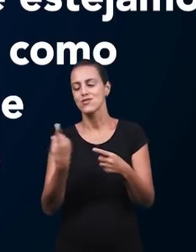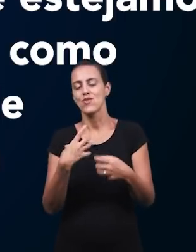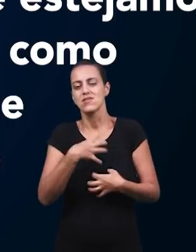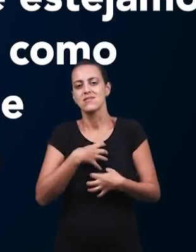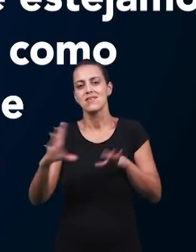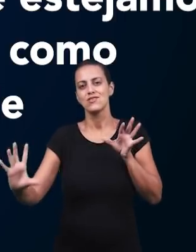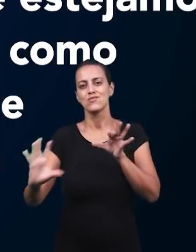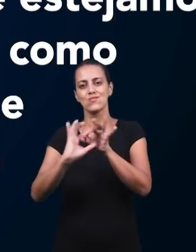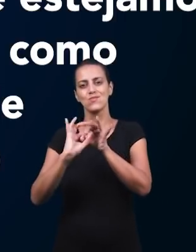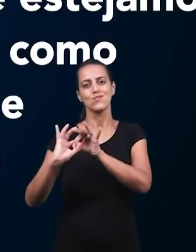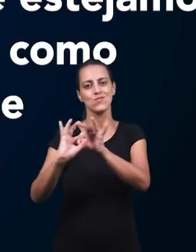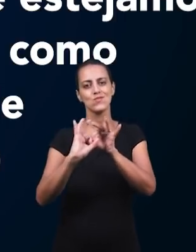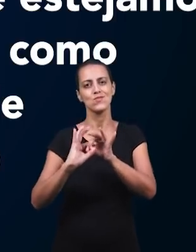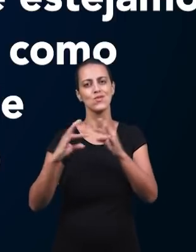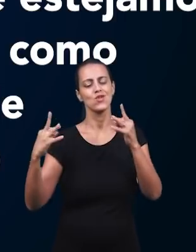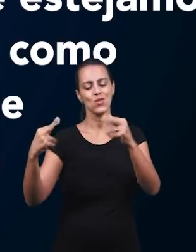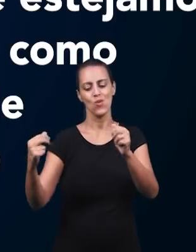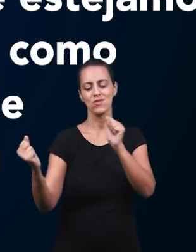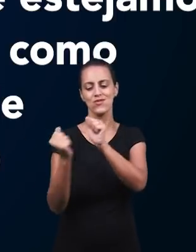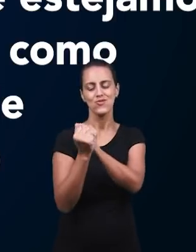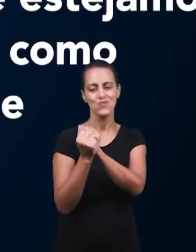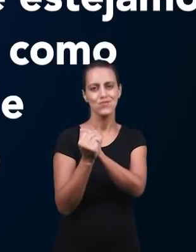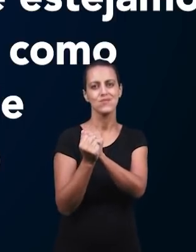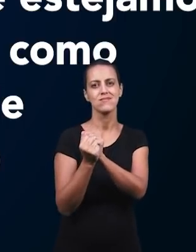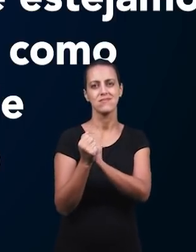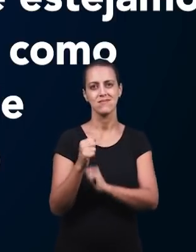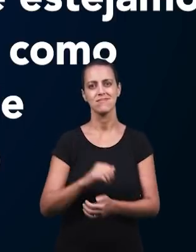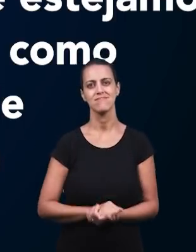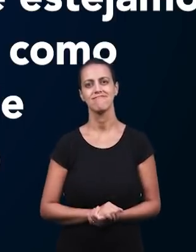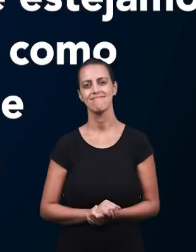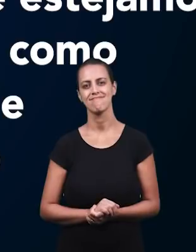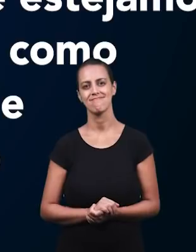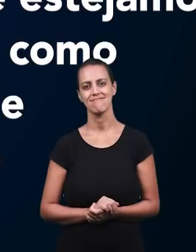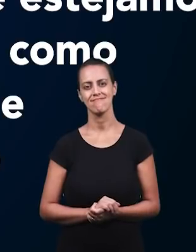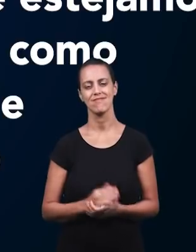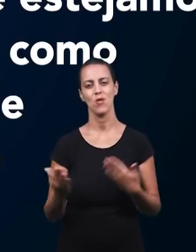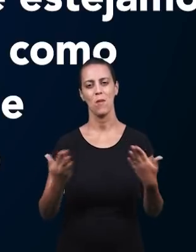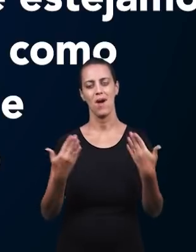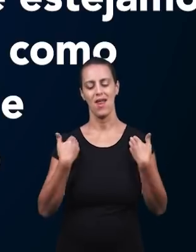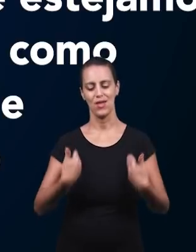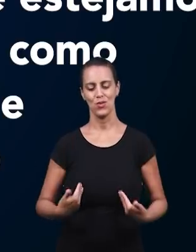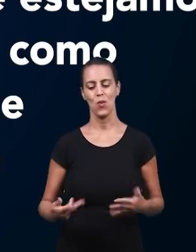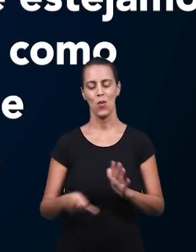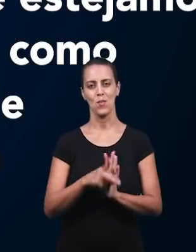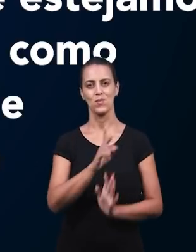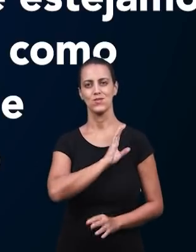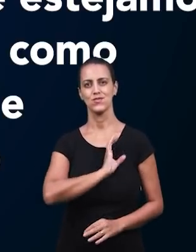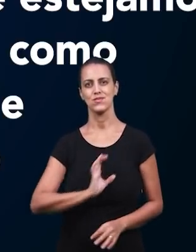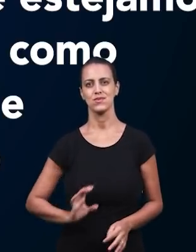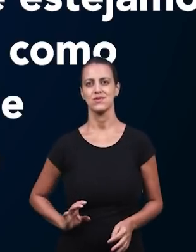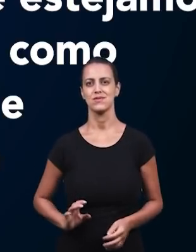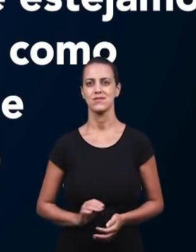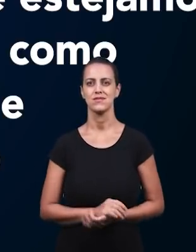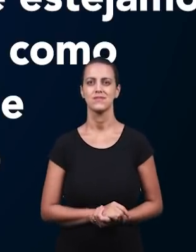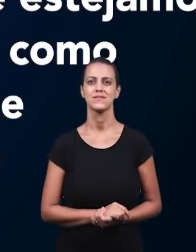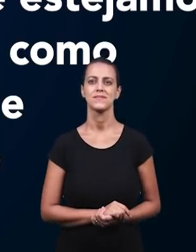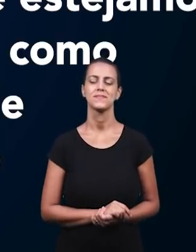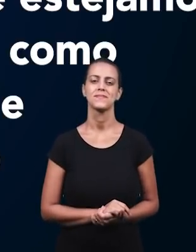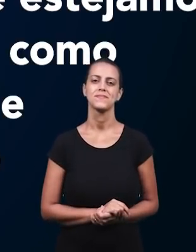each other like we used to last year, our group has been growing and it has